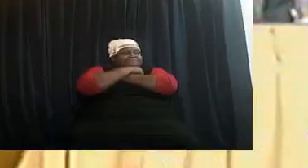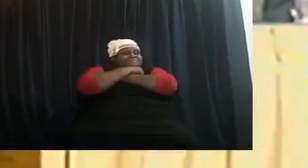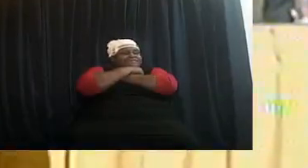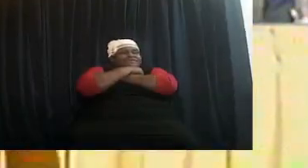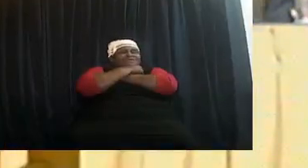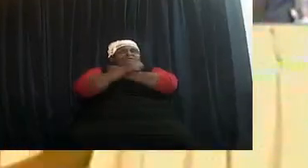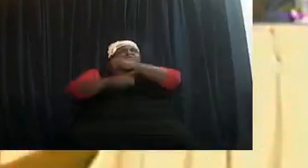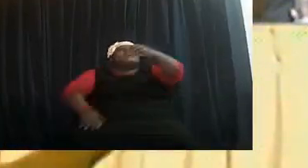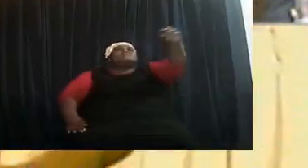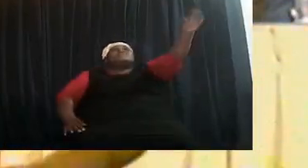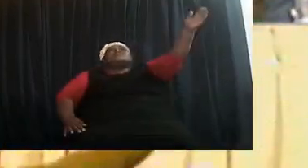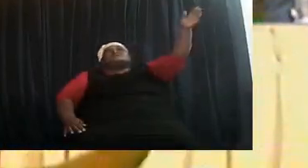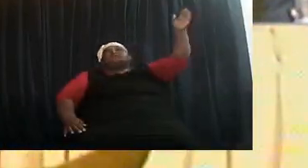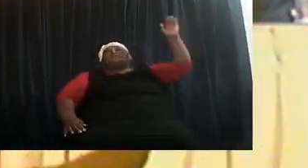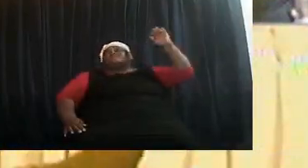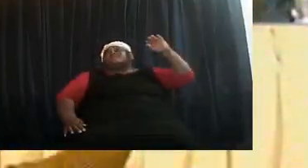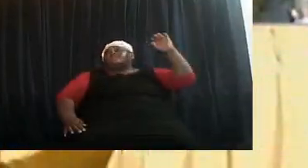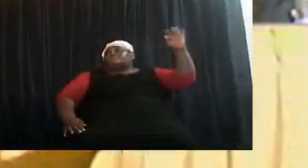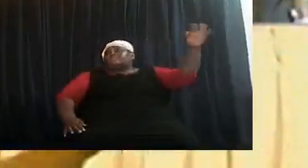To